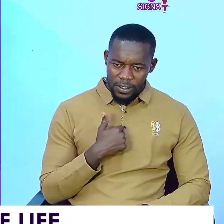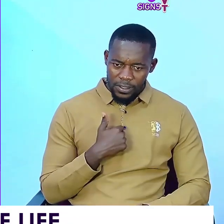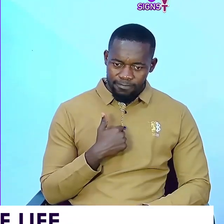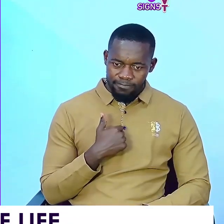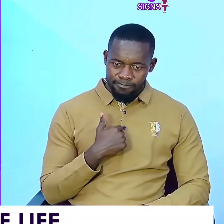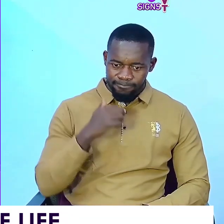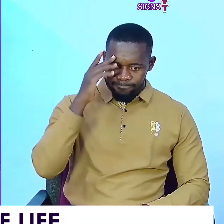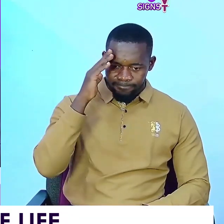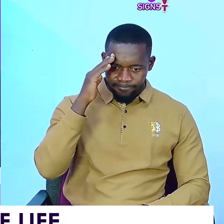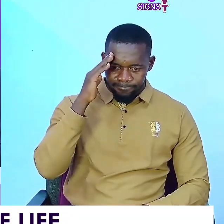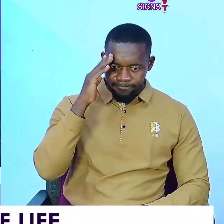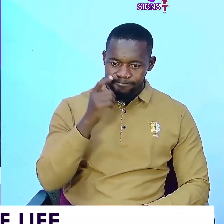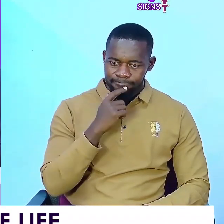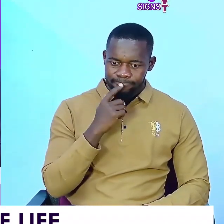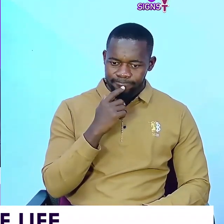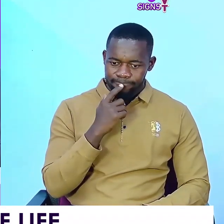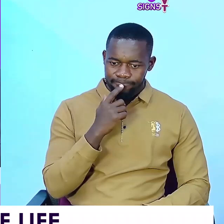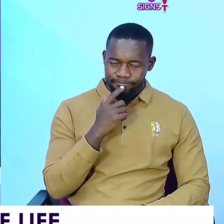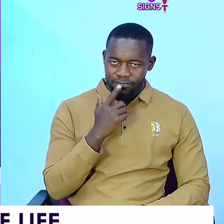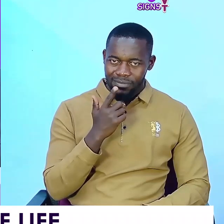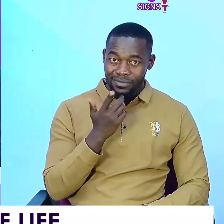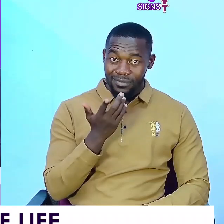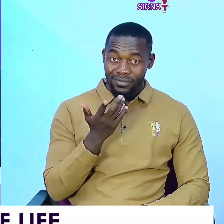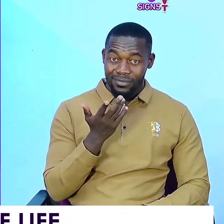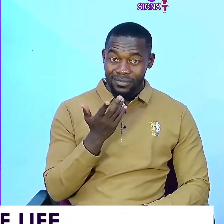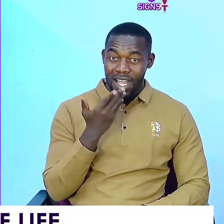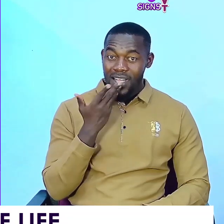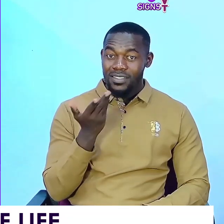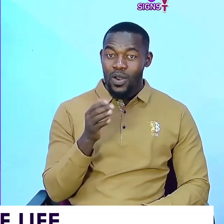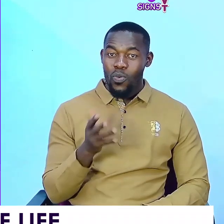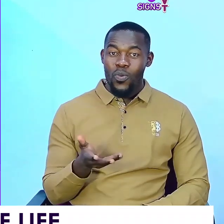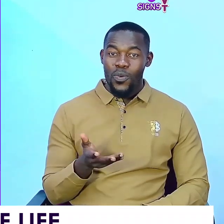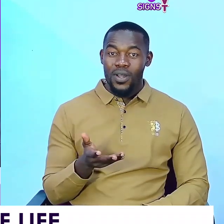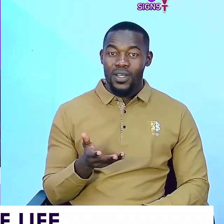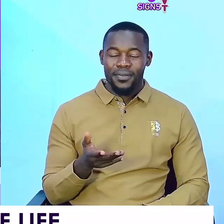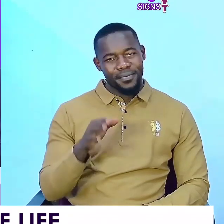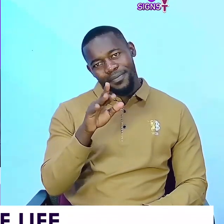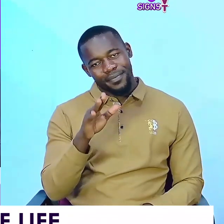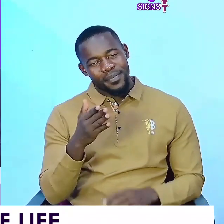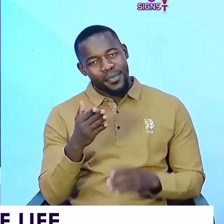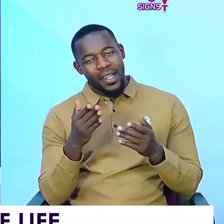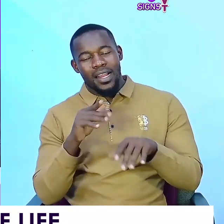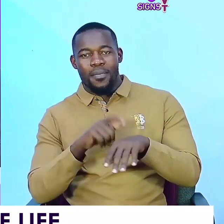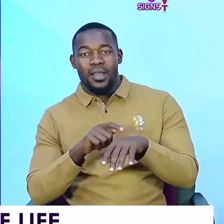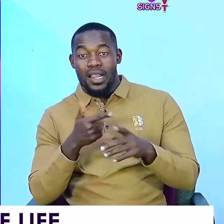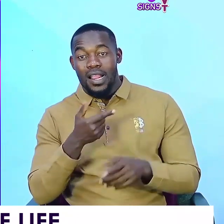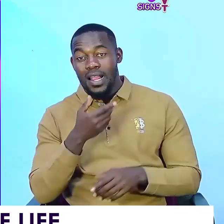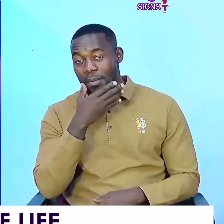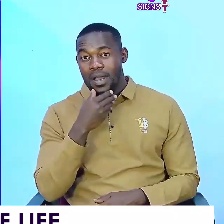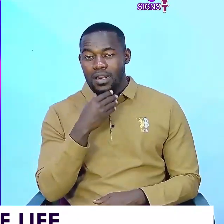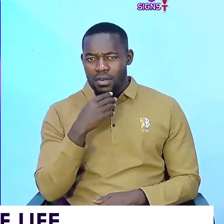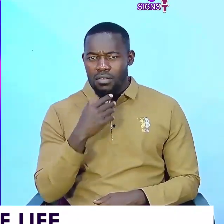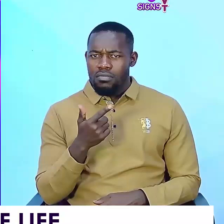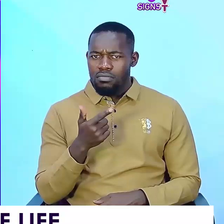So by the time it gets to that, Jonah, Right. it means by the time a man starts claiming his position and